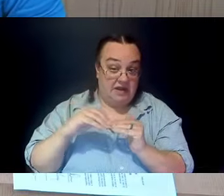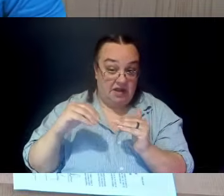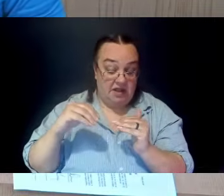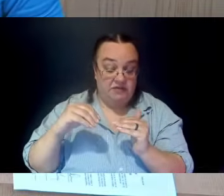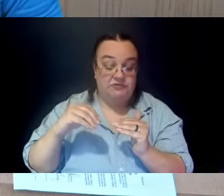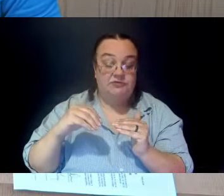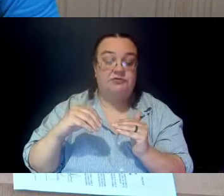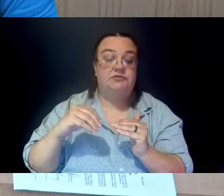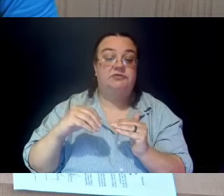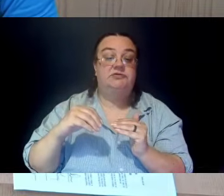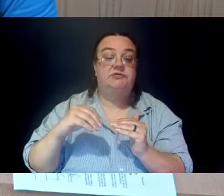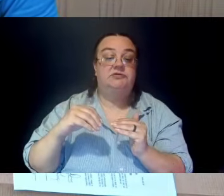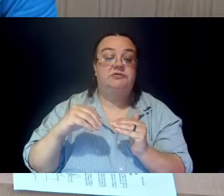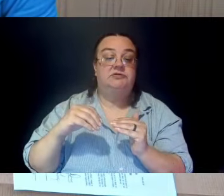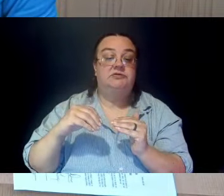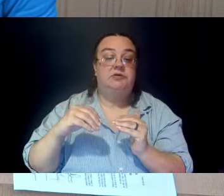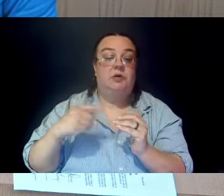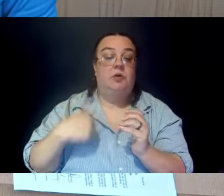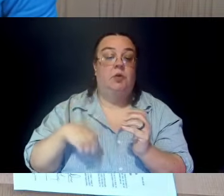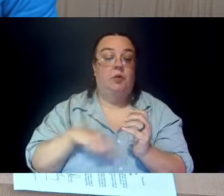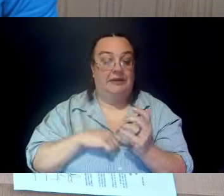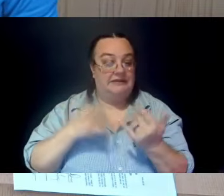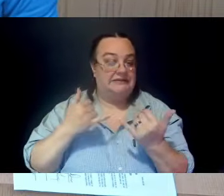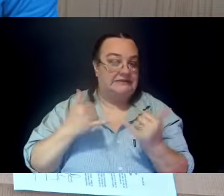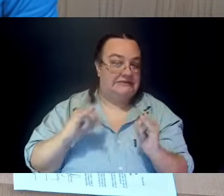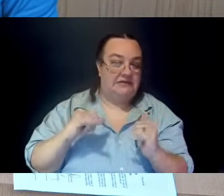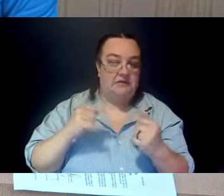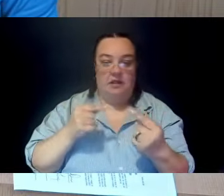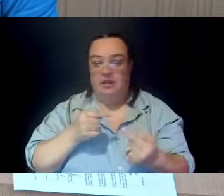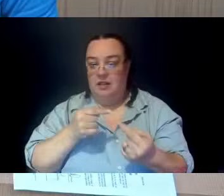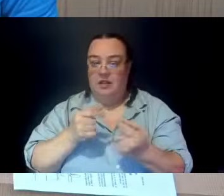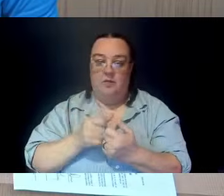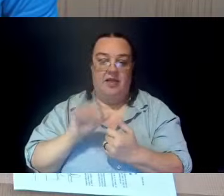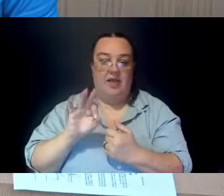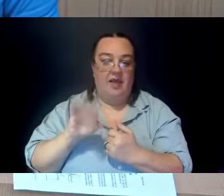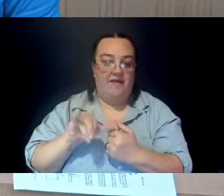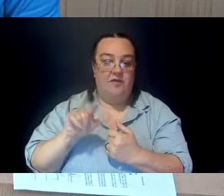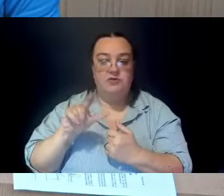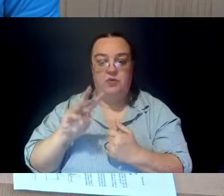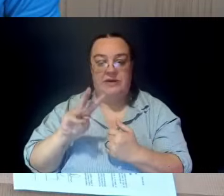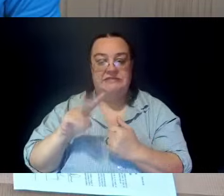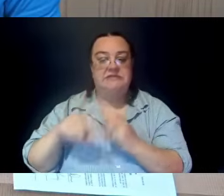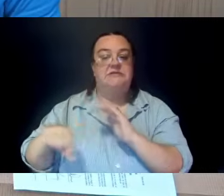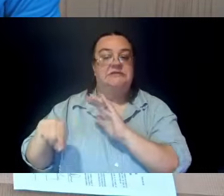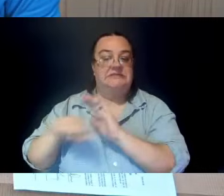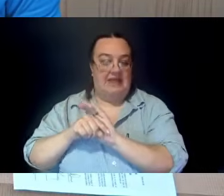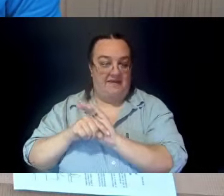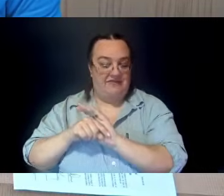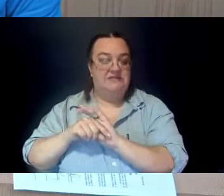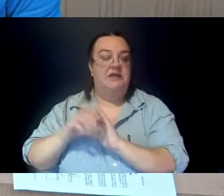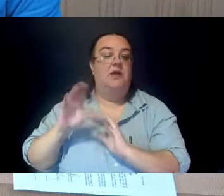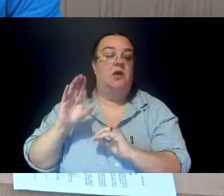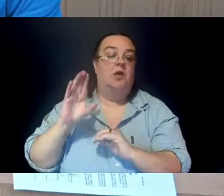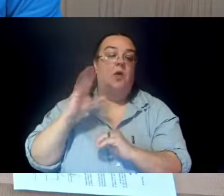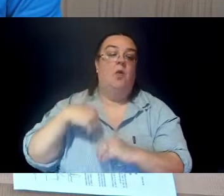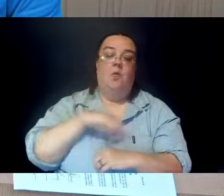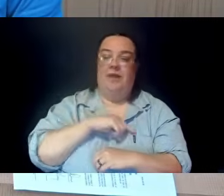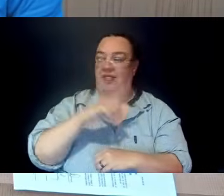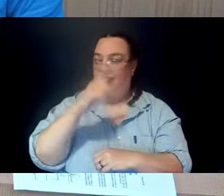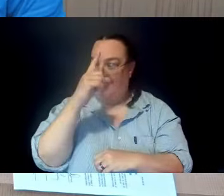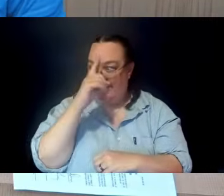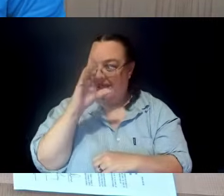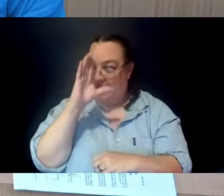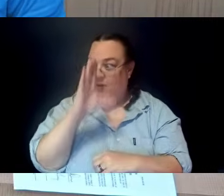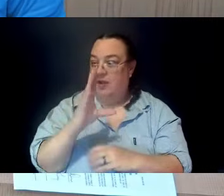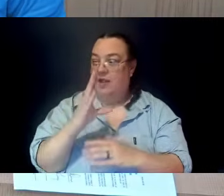$140,590. We are still wrestling with the FY26 deficit. It is going to be, we think, somewhere between